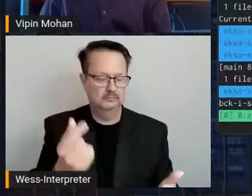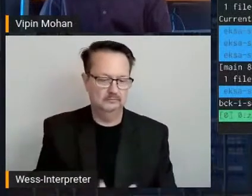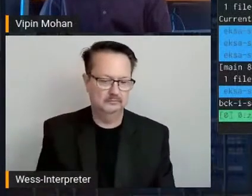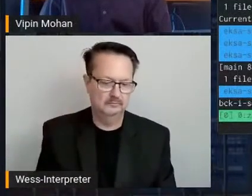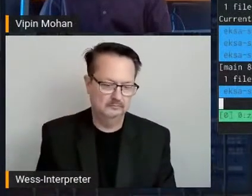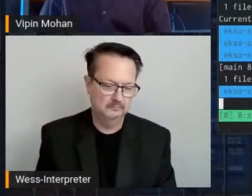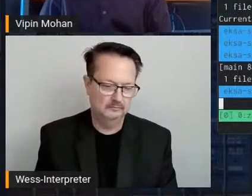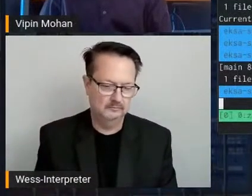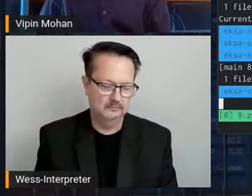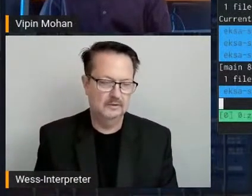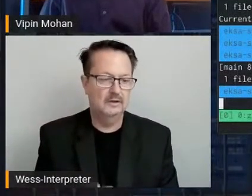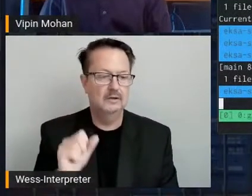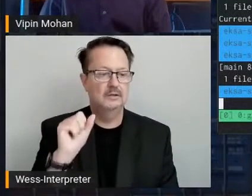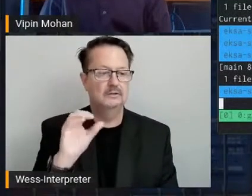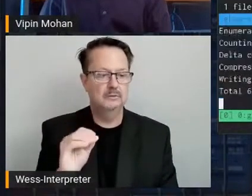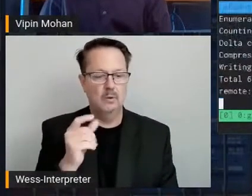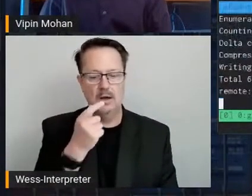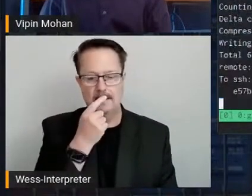So